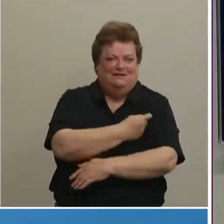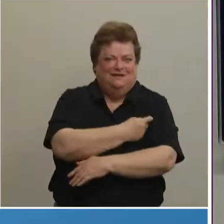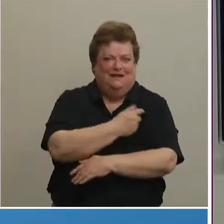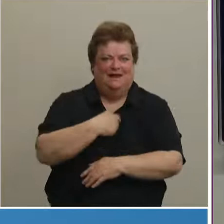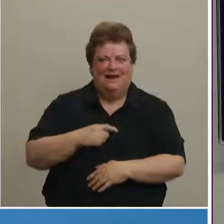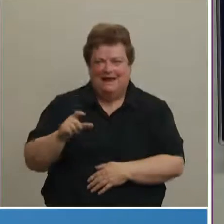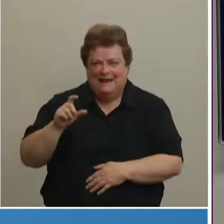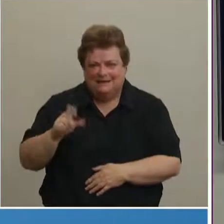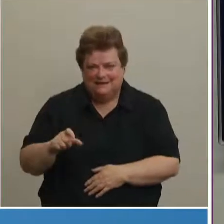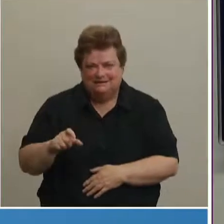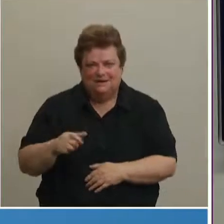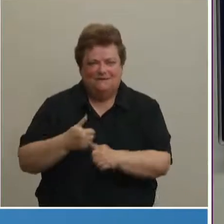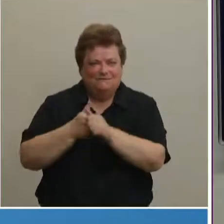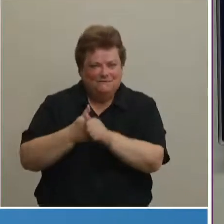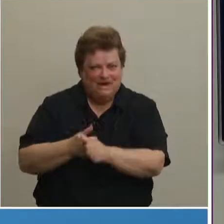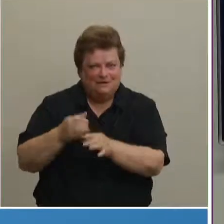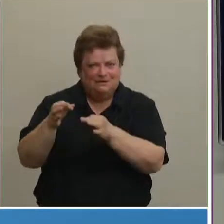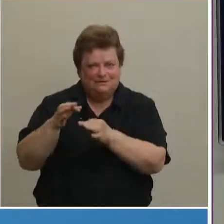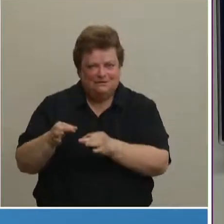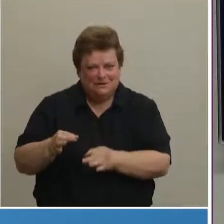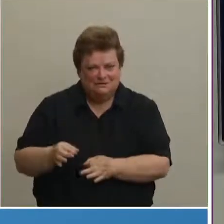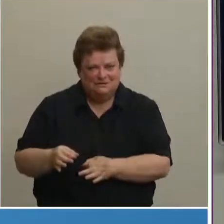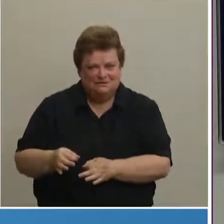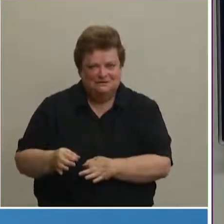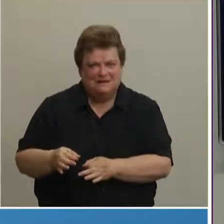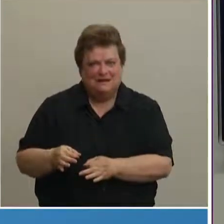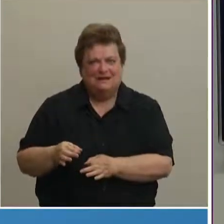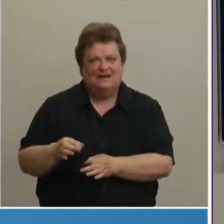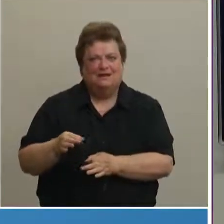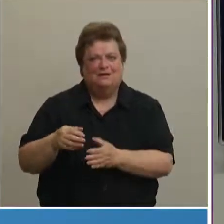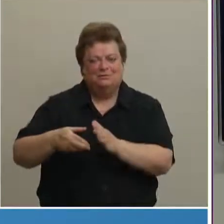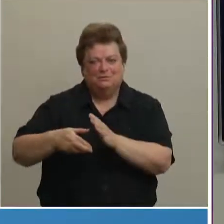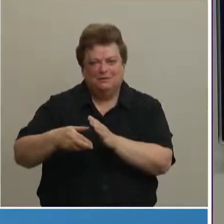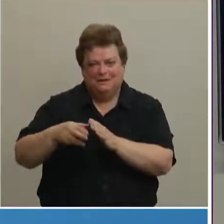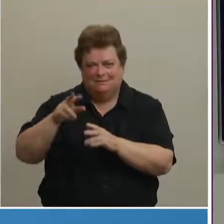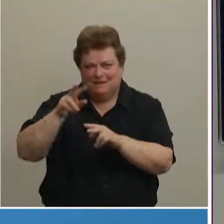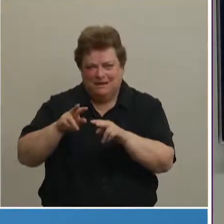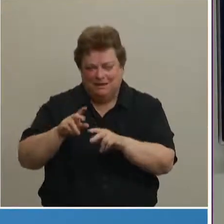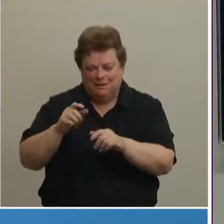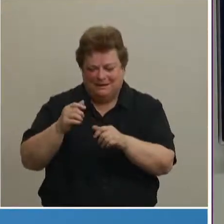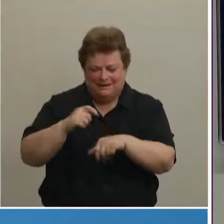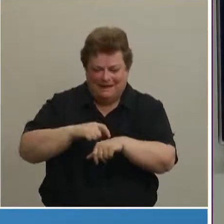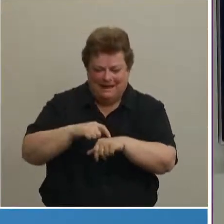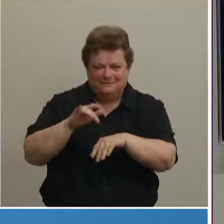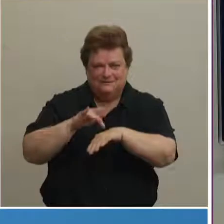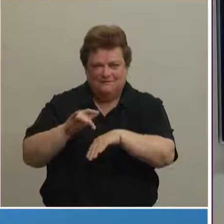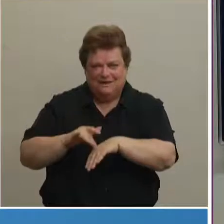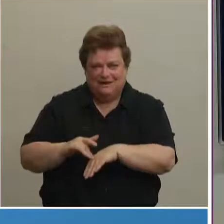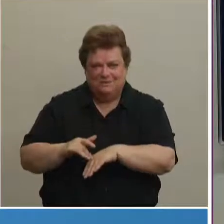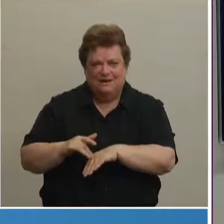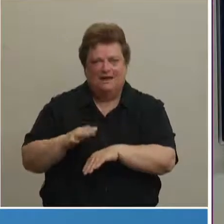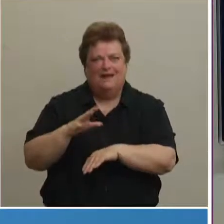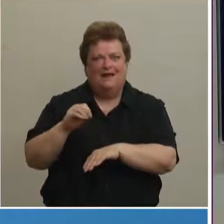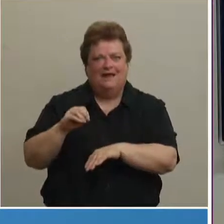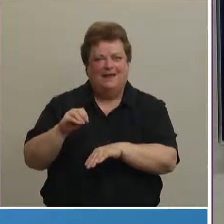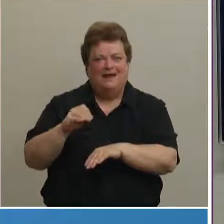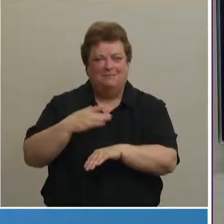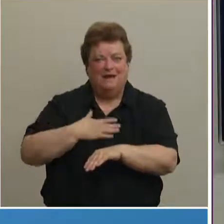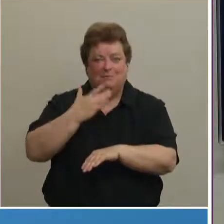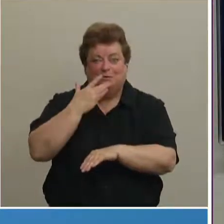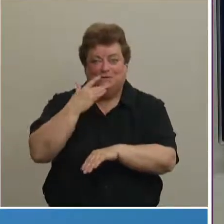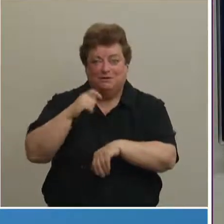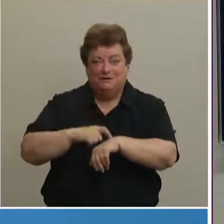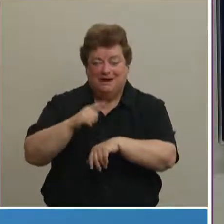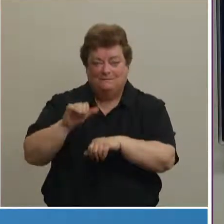clicked on the message, followed the instructions in the email, reviewed available times, entered my birth date, my preferred appointment time, and